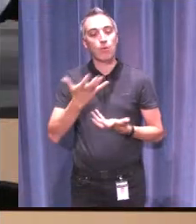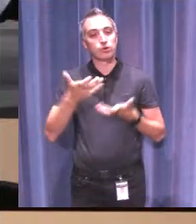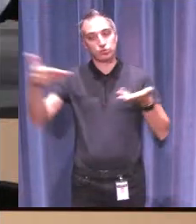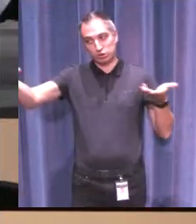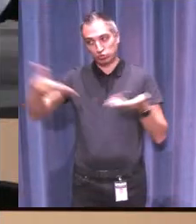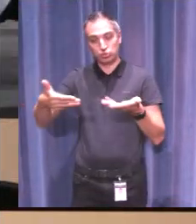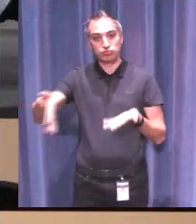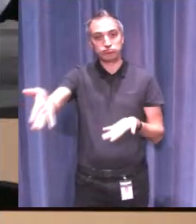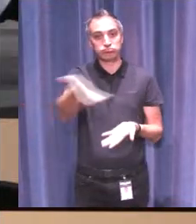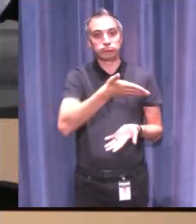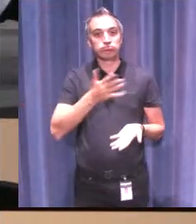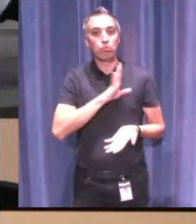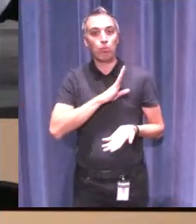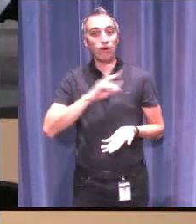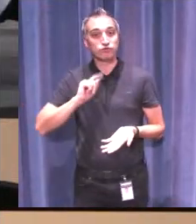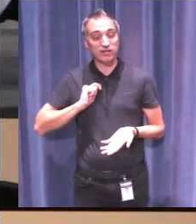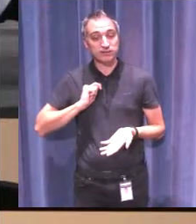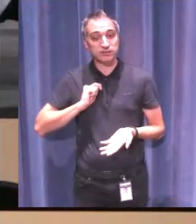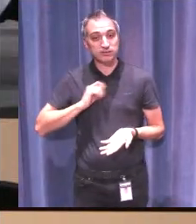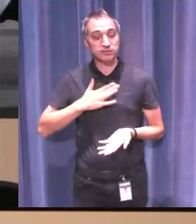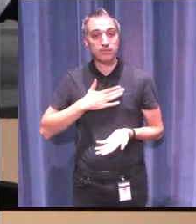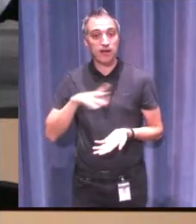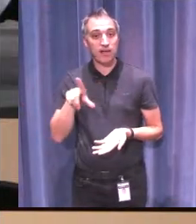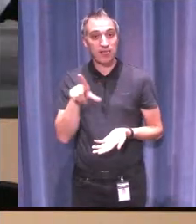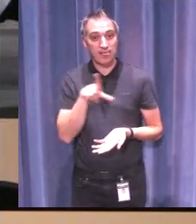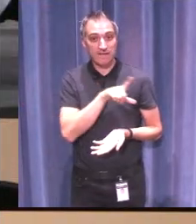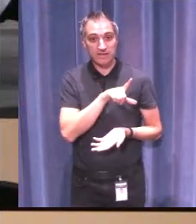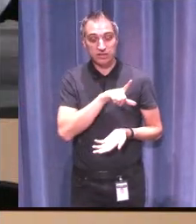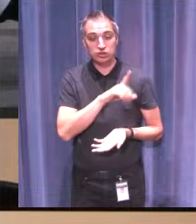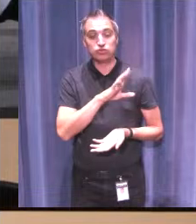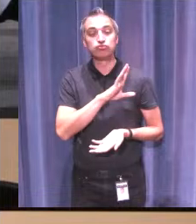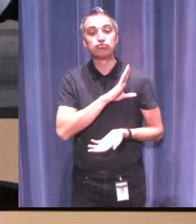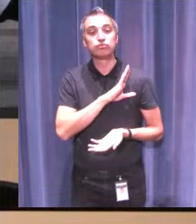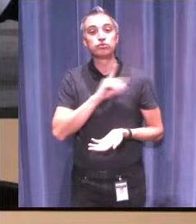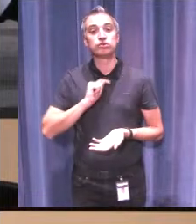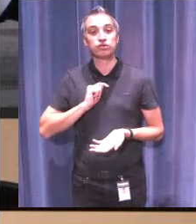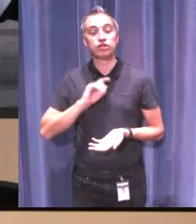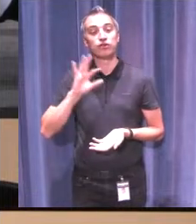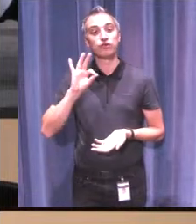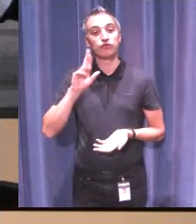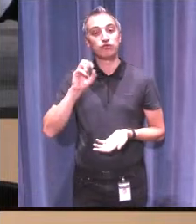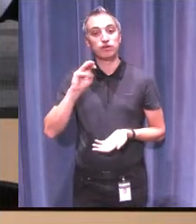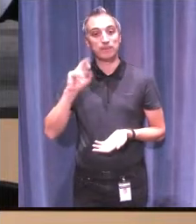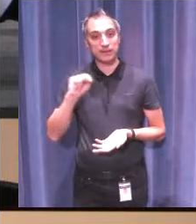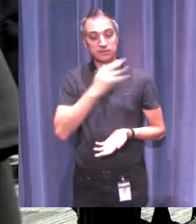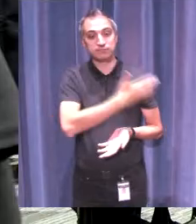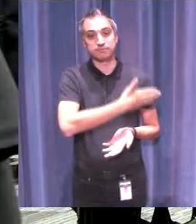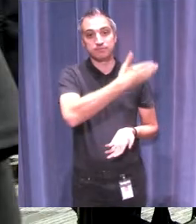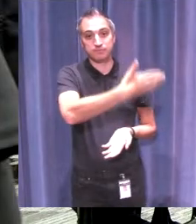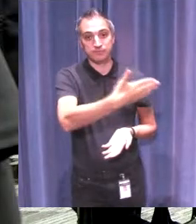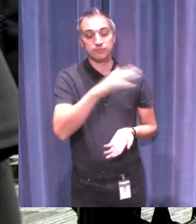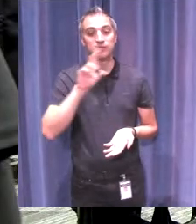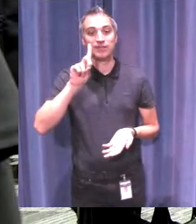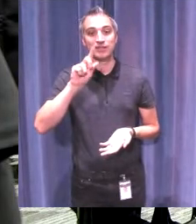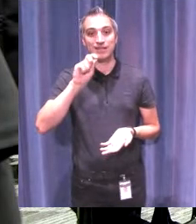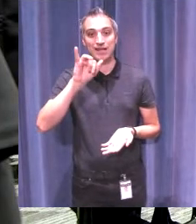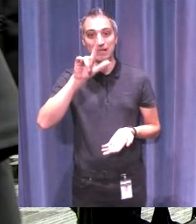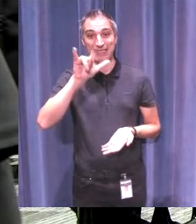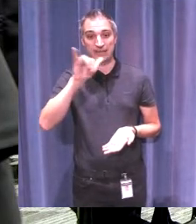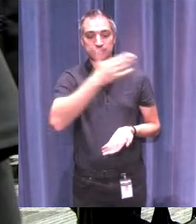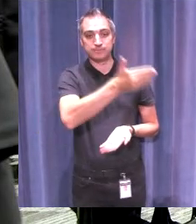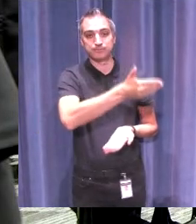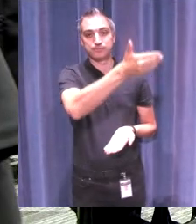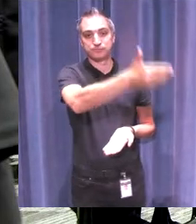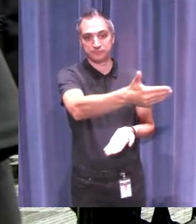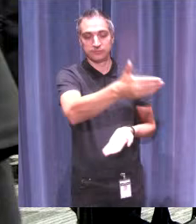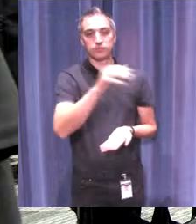of Trustees. To my left is Trustee Freeman. To his left is Trustee Daly, and then to his